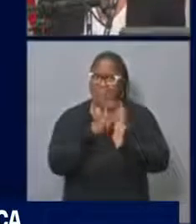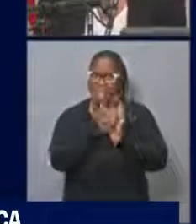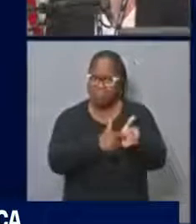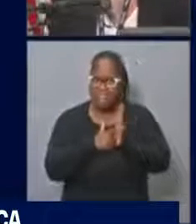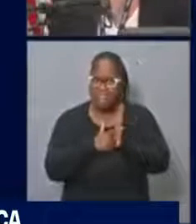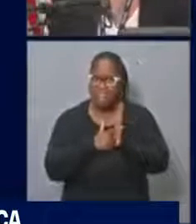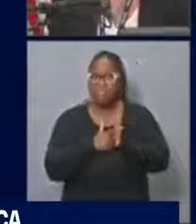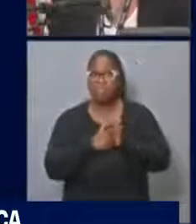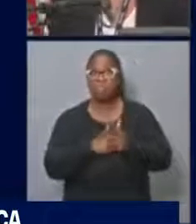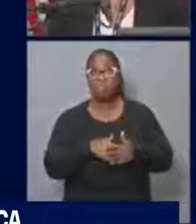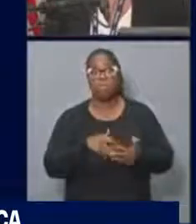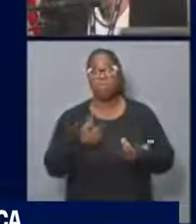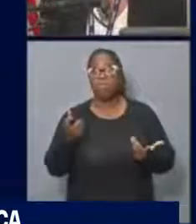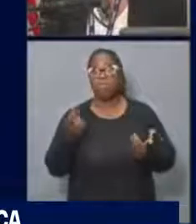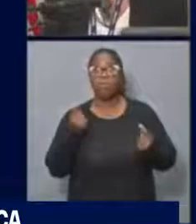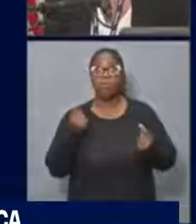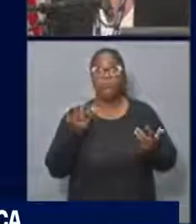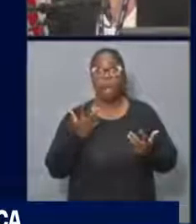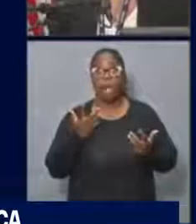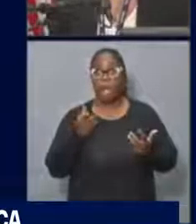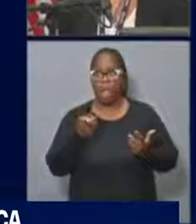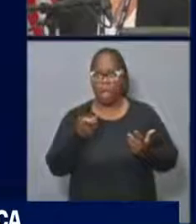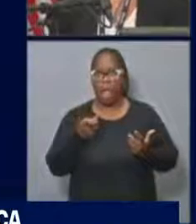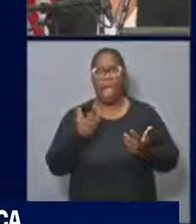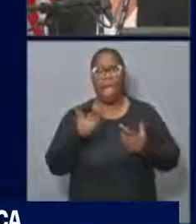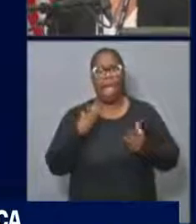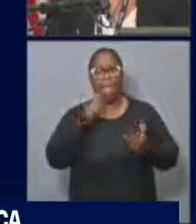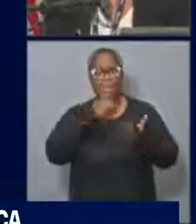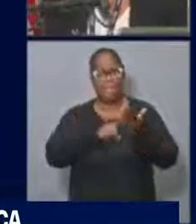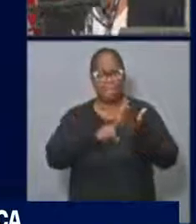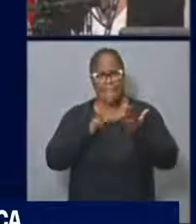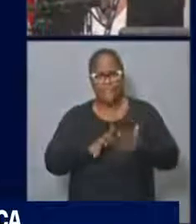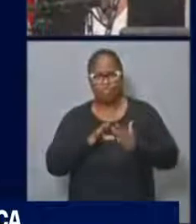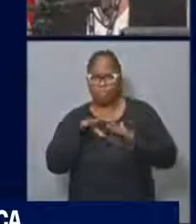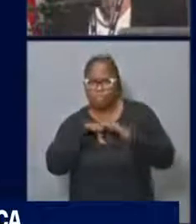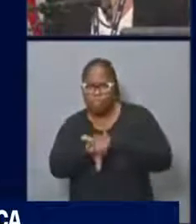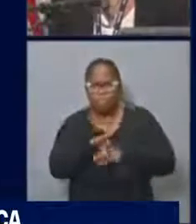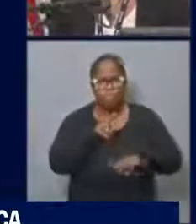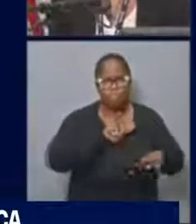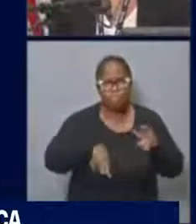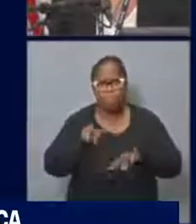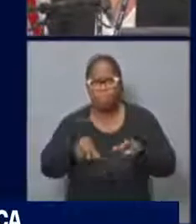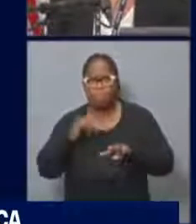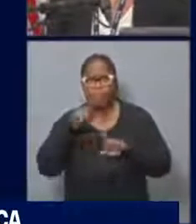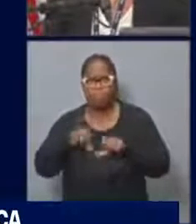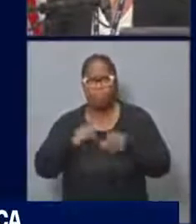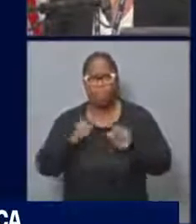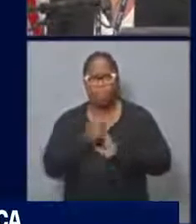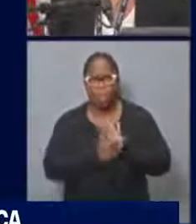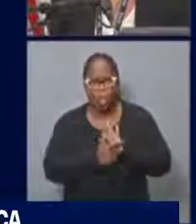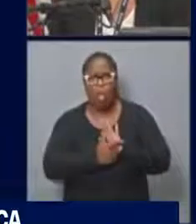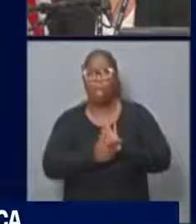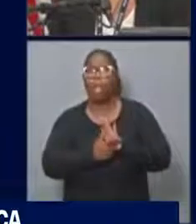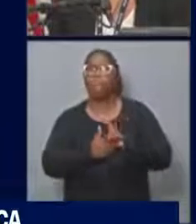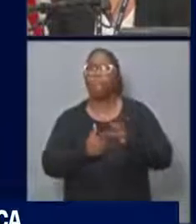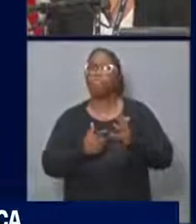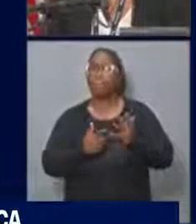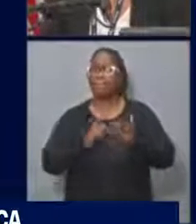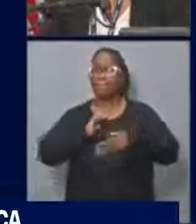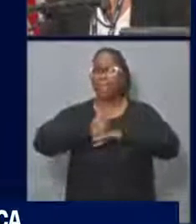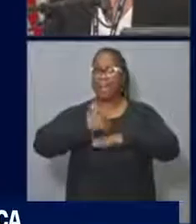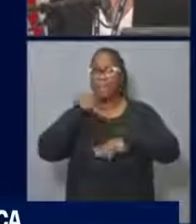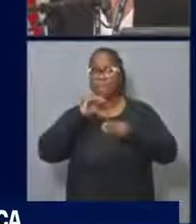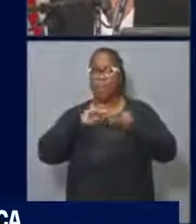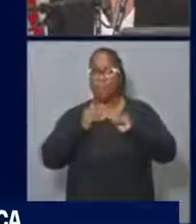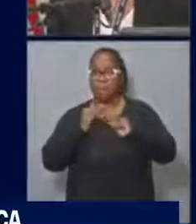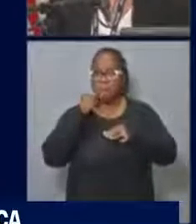reported. We've deployed dozens of health inspectors to follow up on violations. However, this work is best